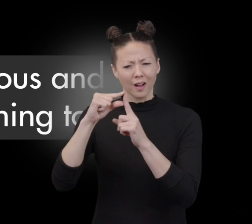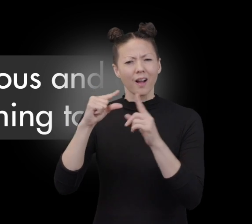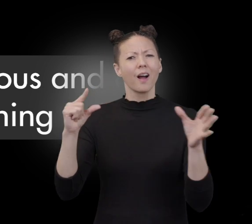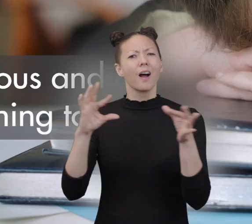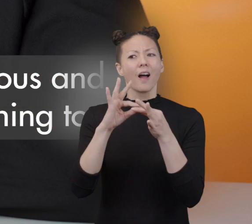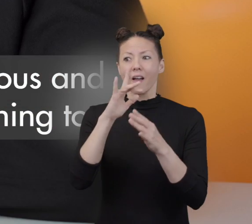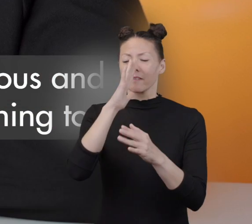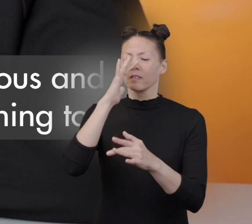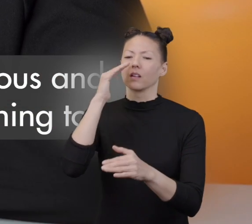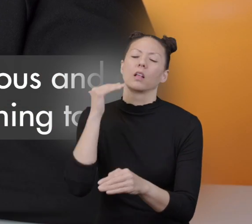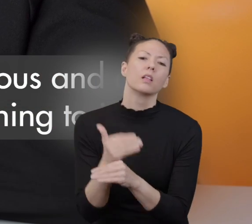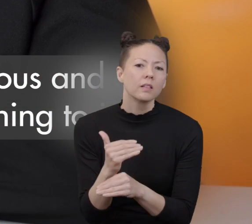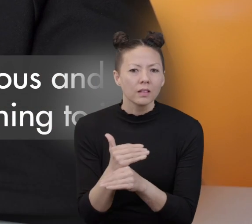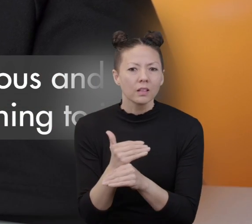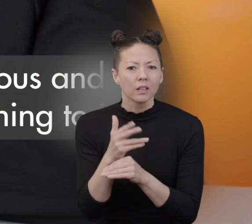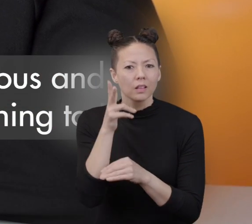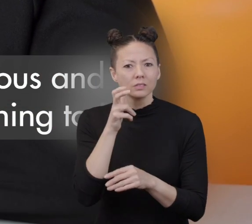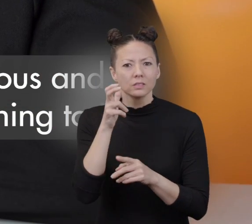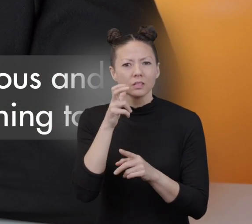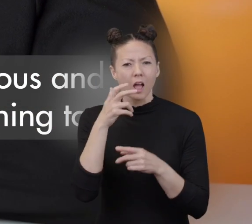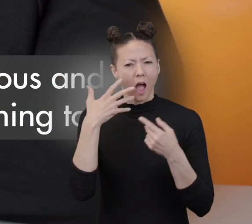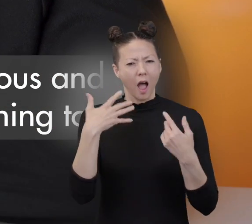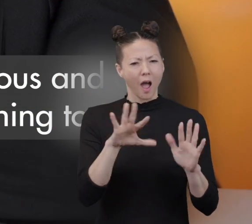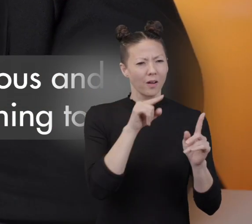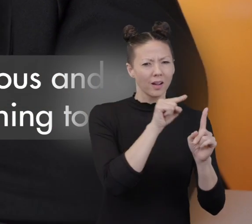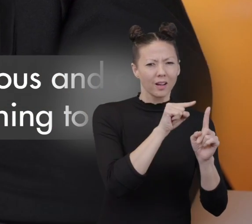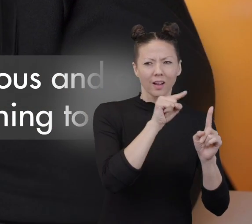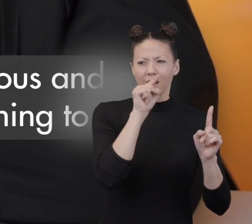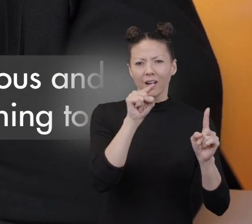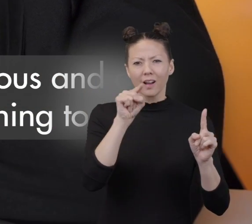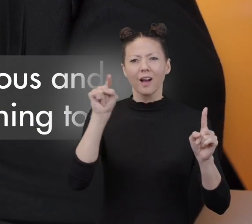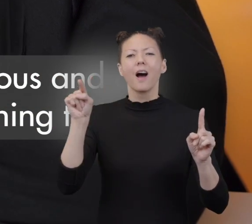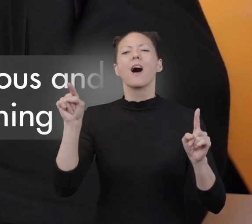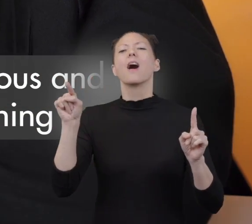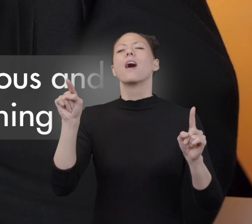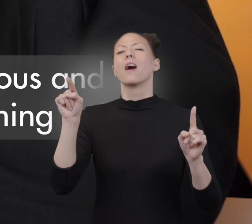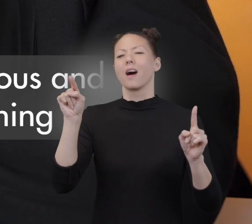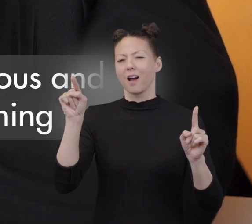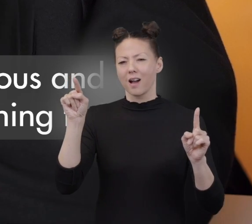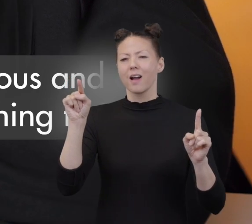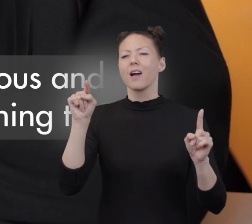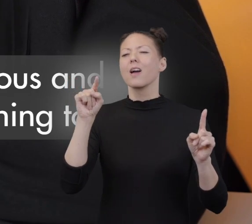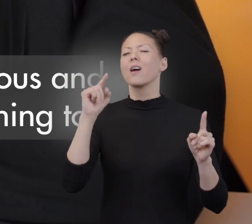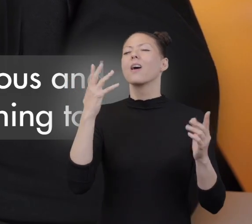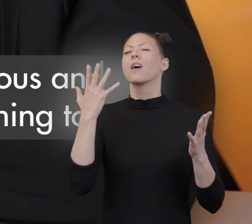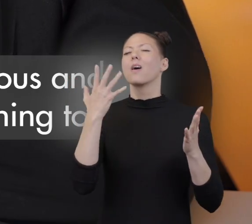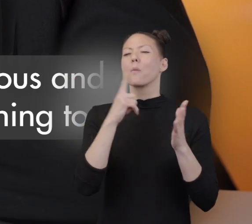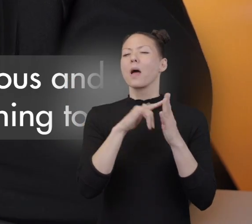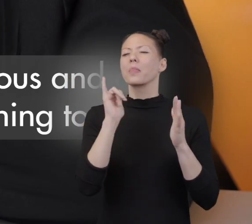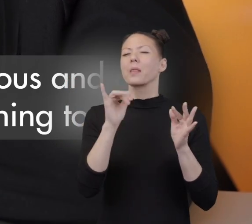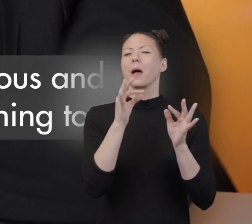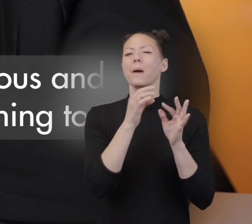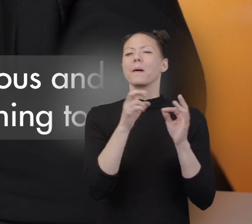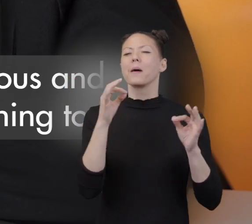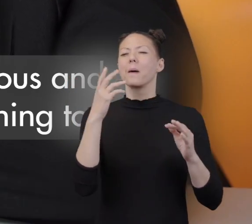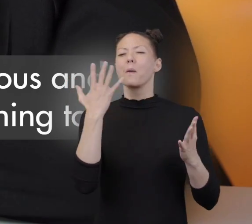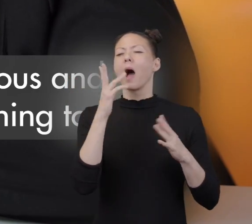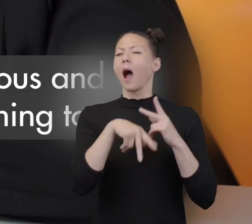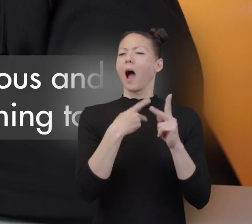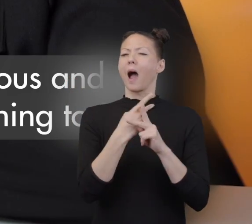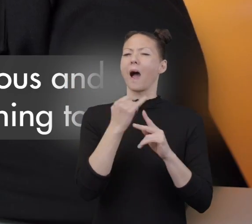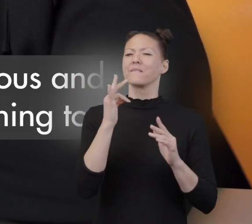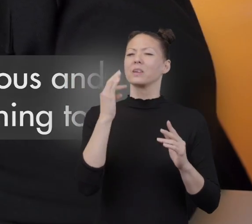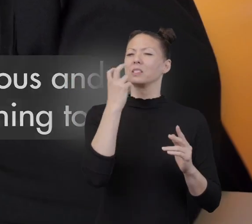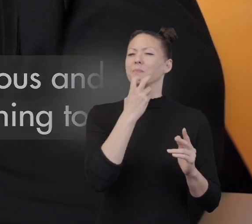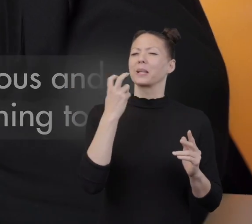ever, and I fell asleep listening to it. So, looking at that sentence, what kind